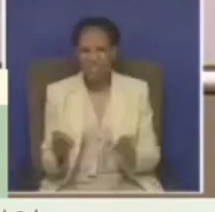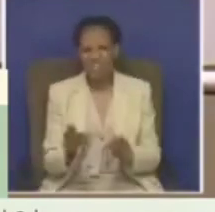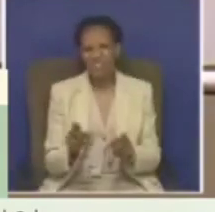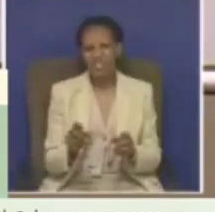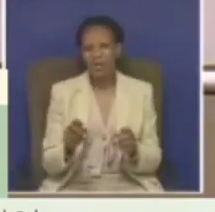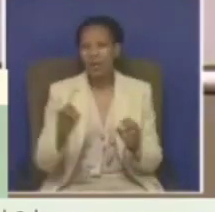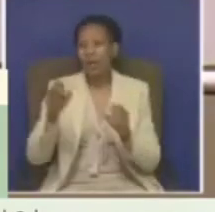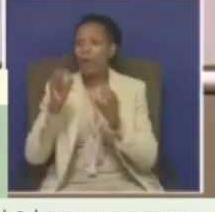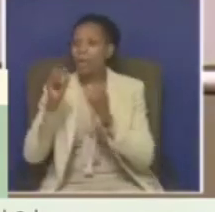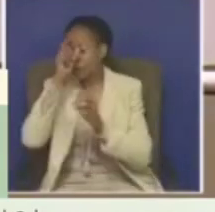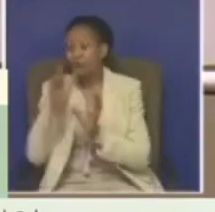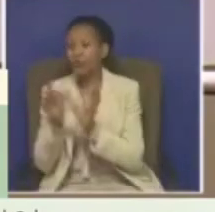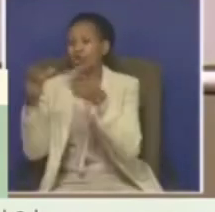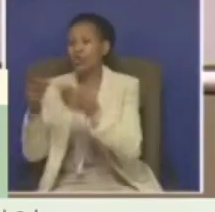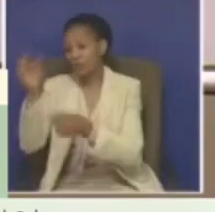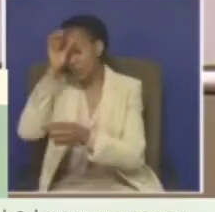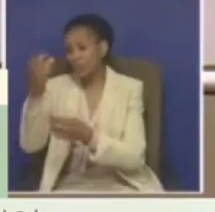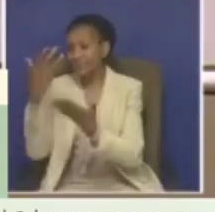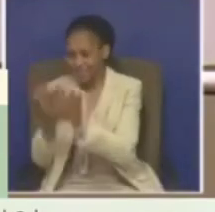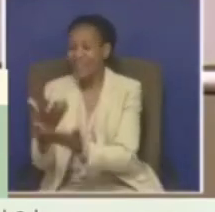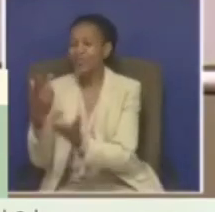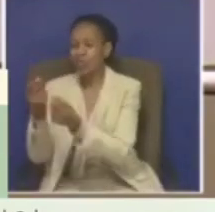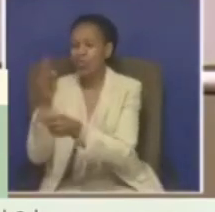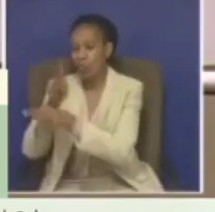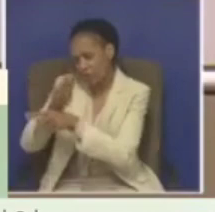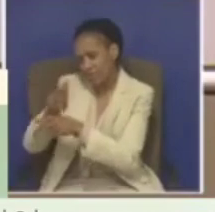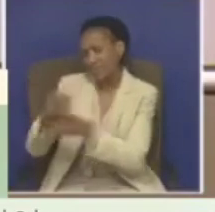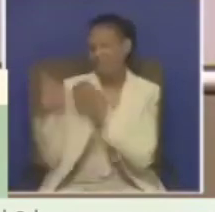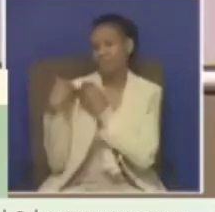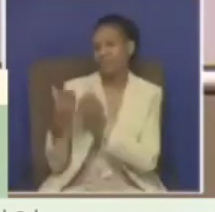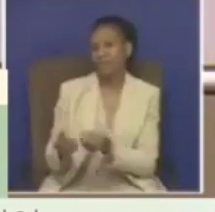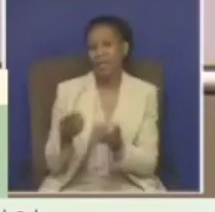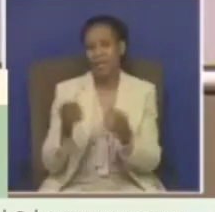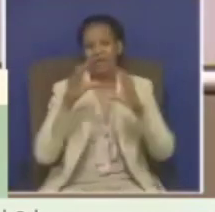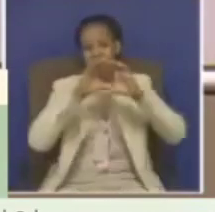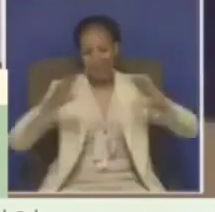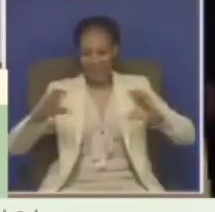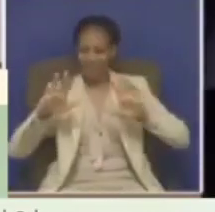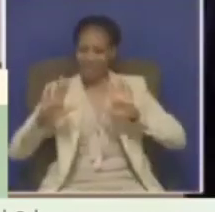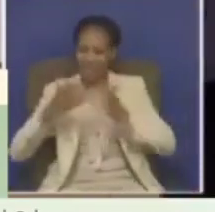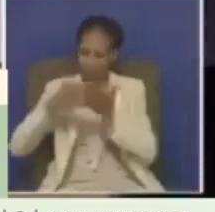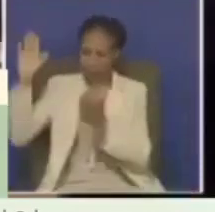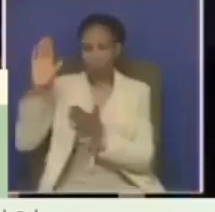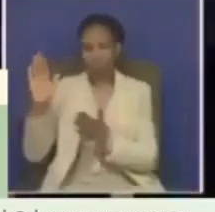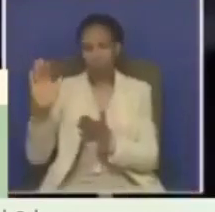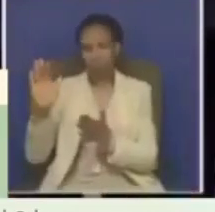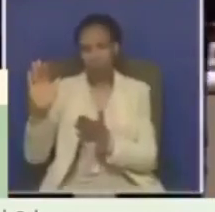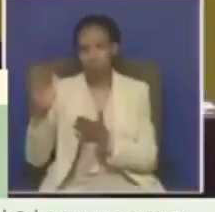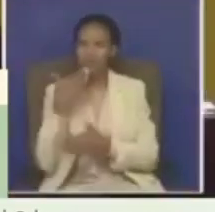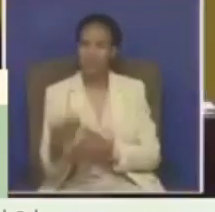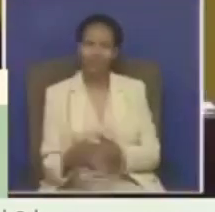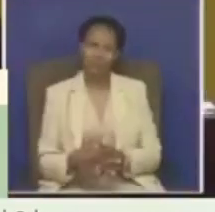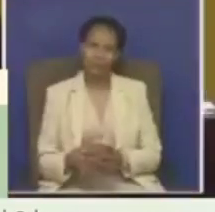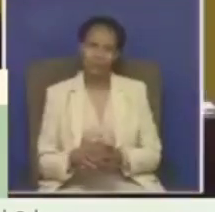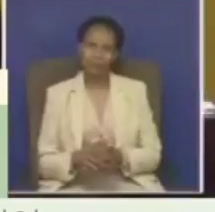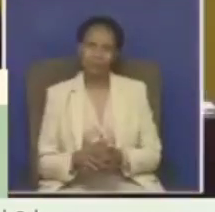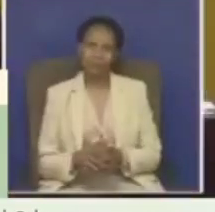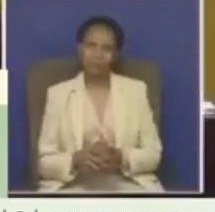committee on police, where they can play an oversight responsibility, and delete 9E there. Thank you so much, Chair.